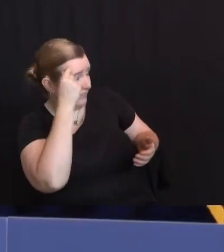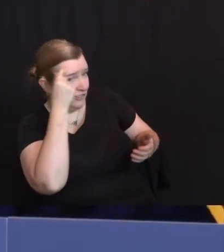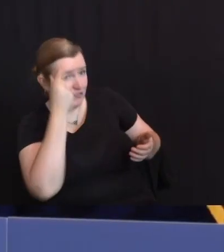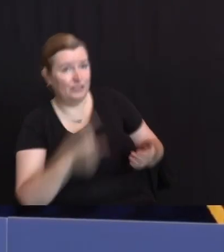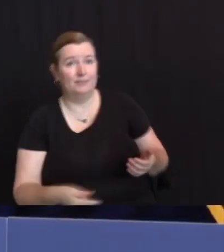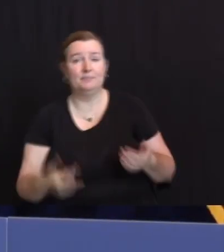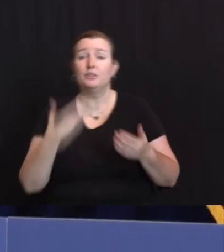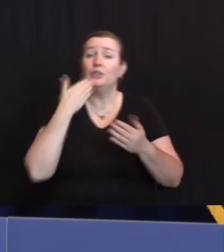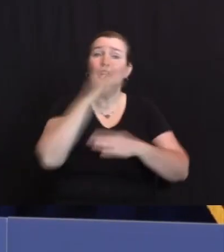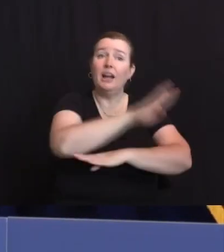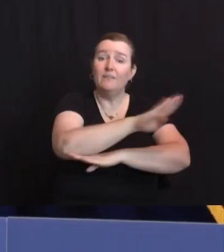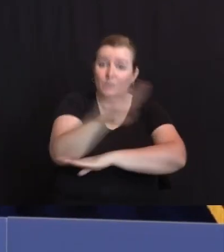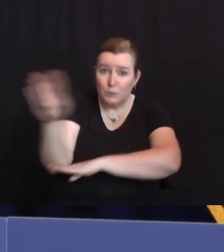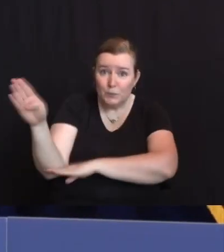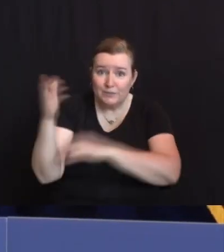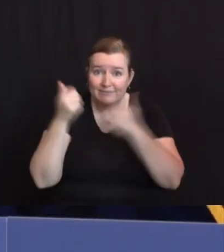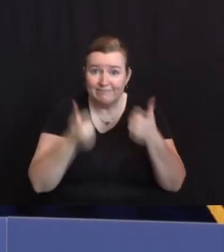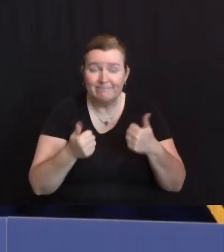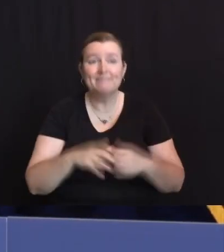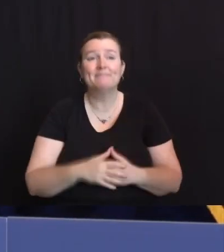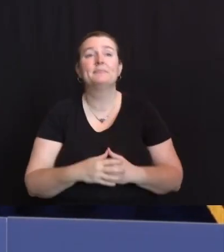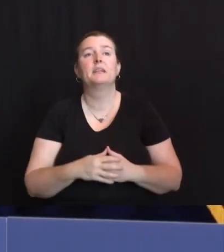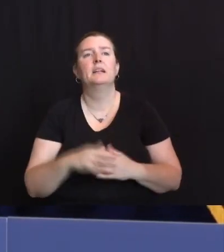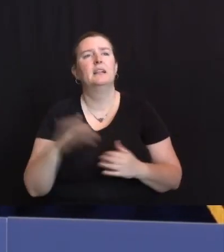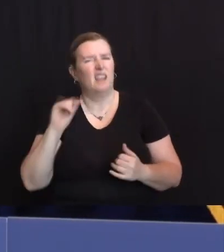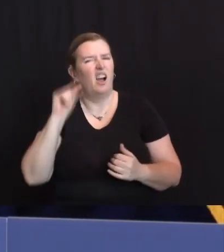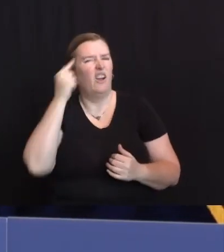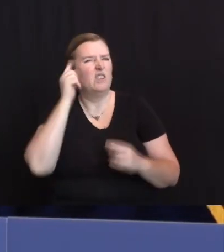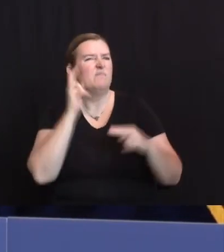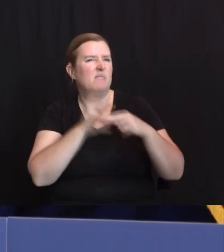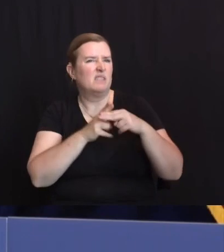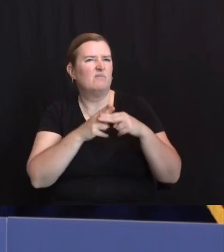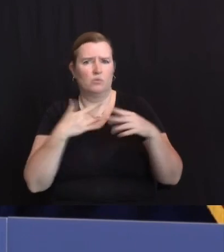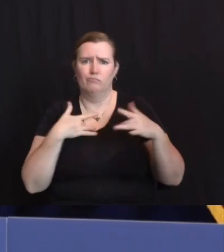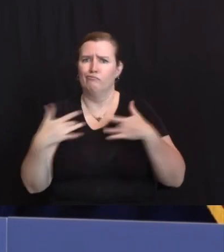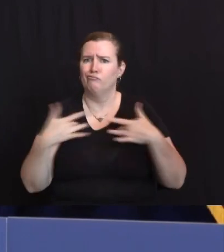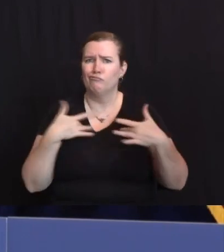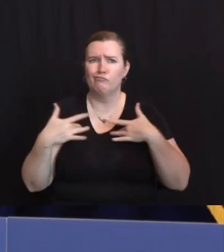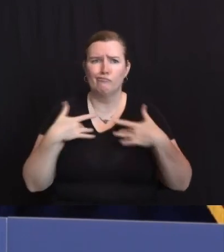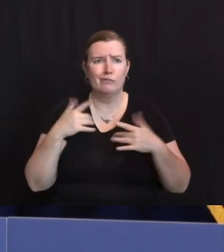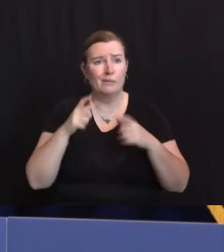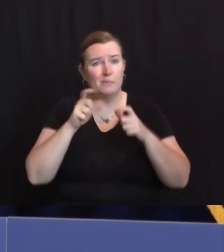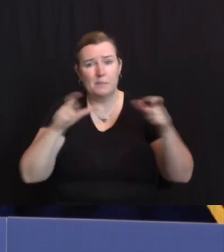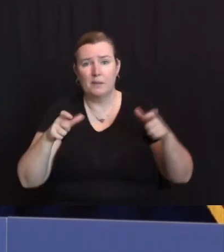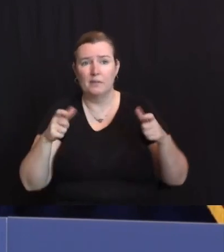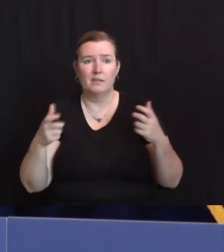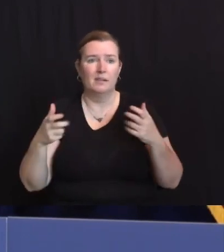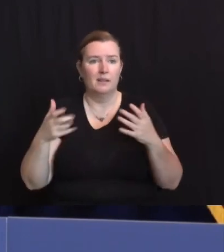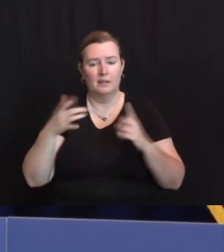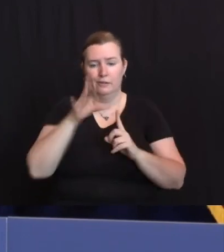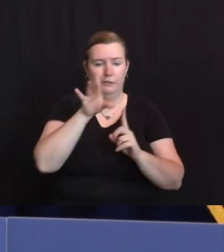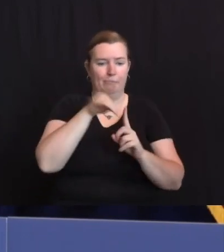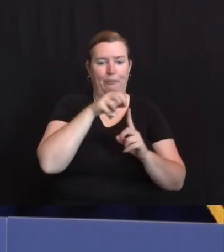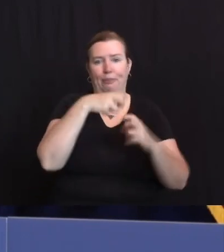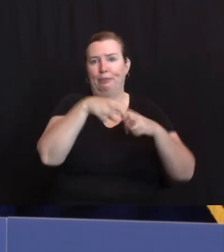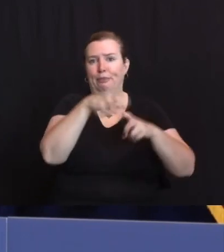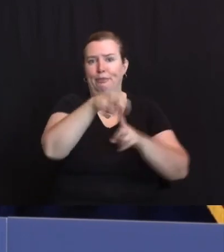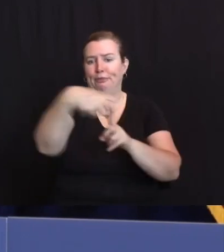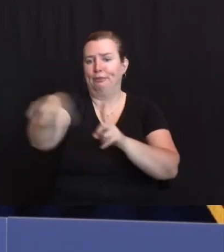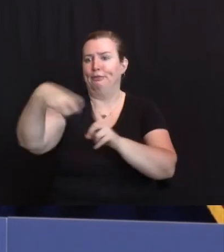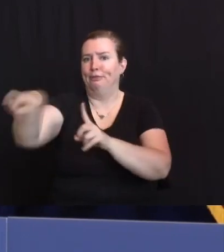afternoon. As the Governor stated, we are concerned about transmission of COVID-19 among our